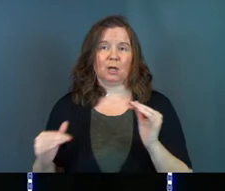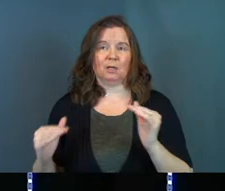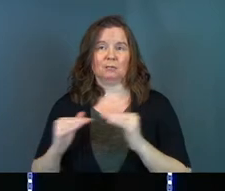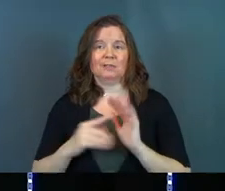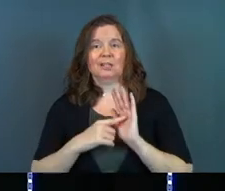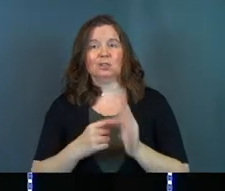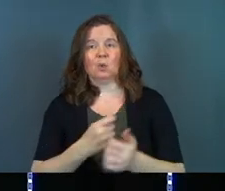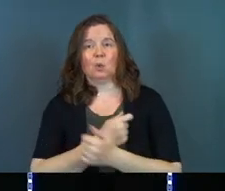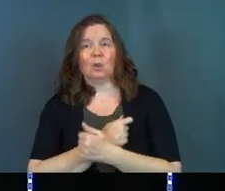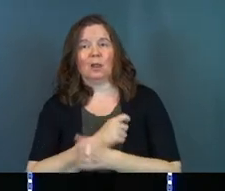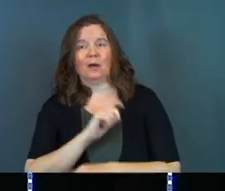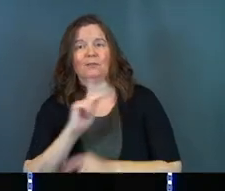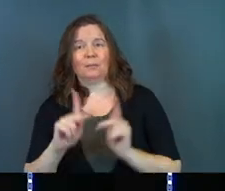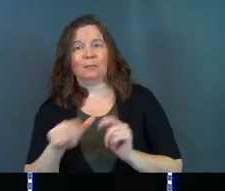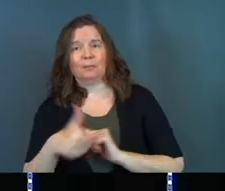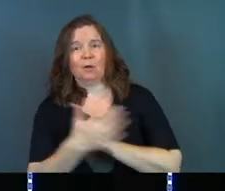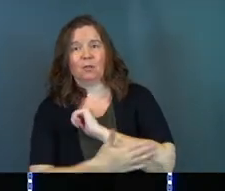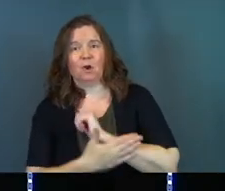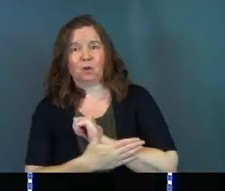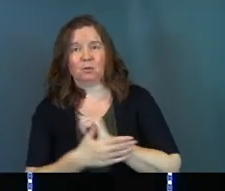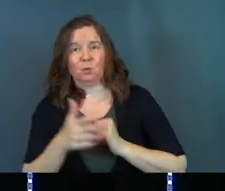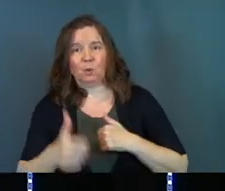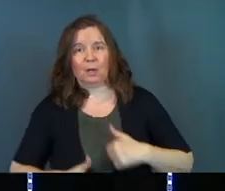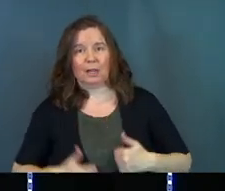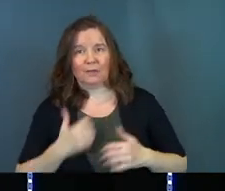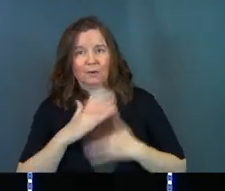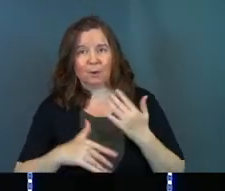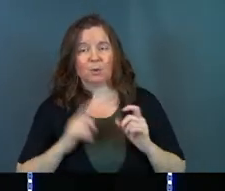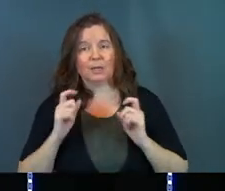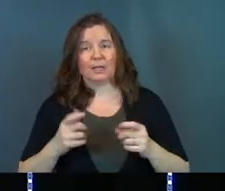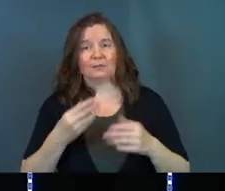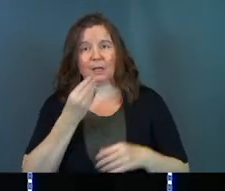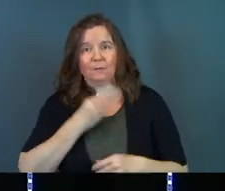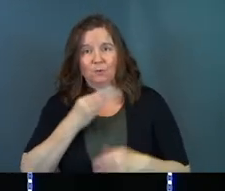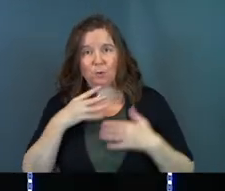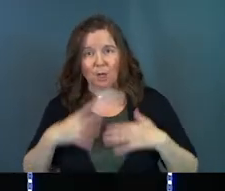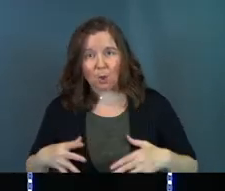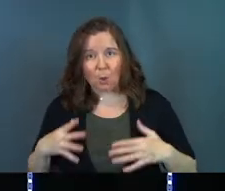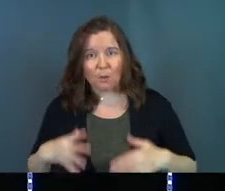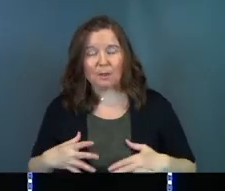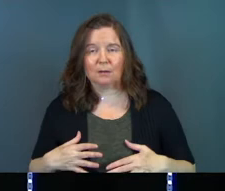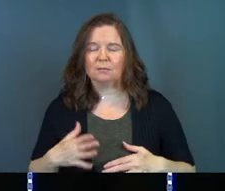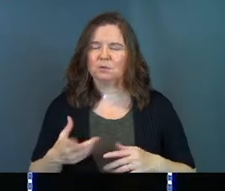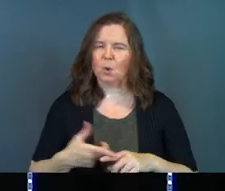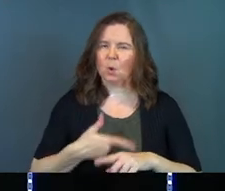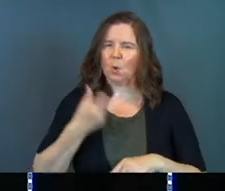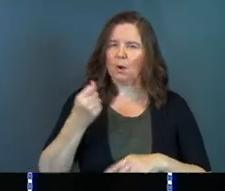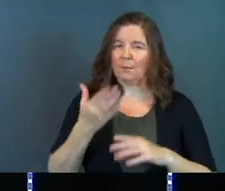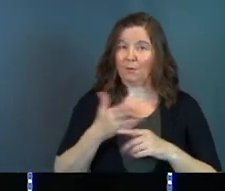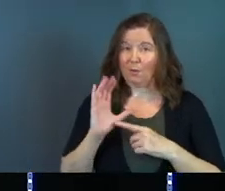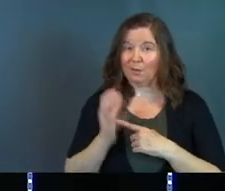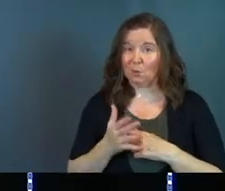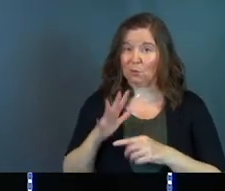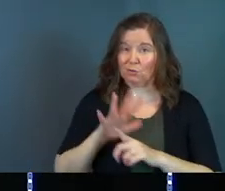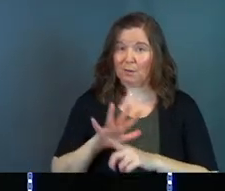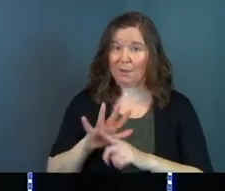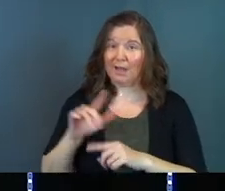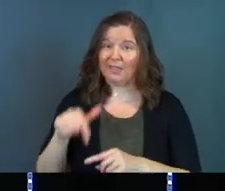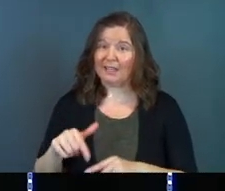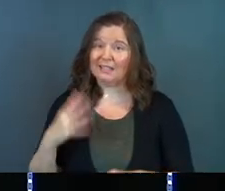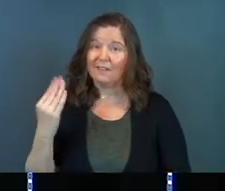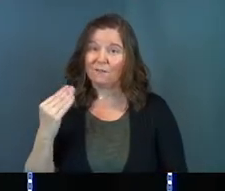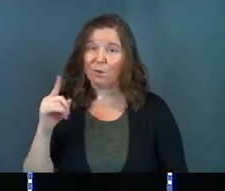foreigners living among you and gives them food and clothing." So before this was even culturally popular,